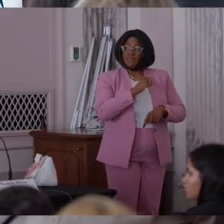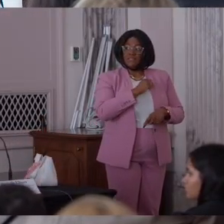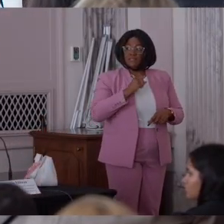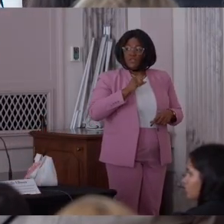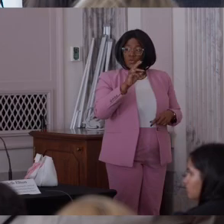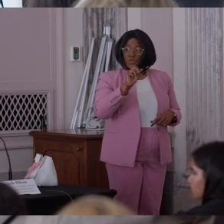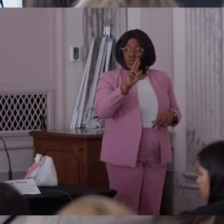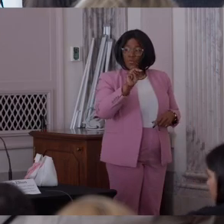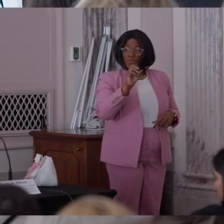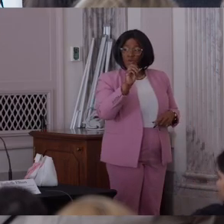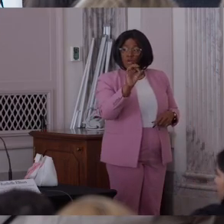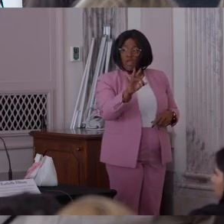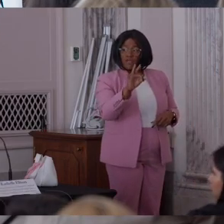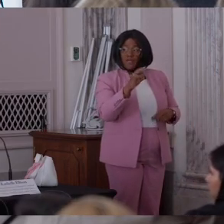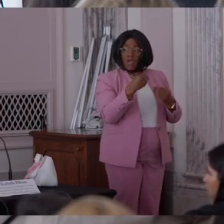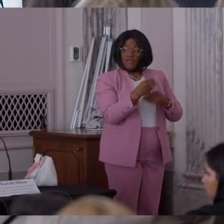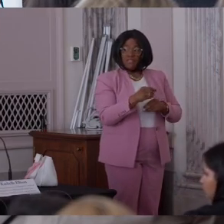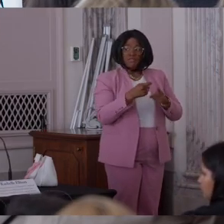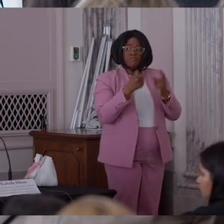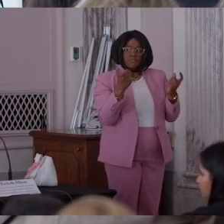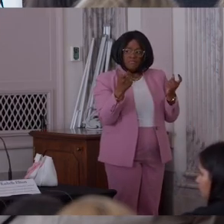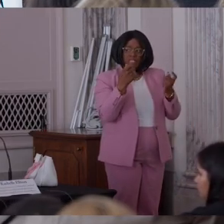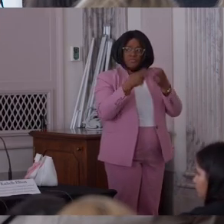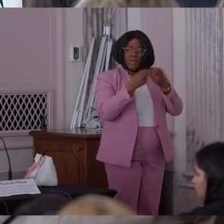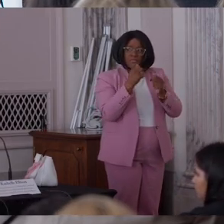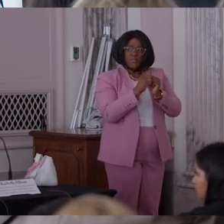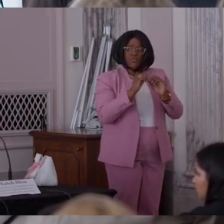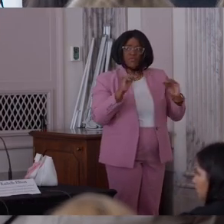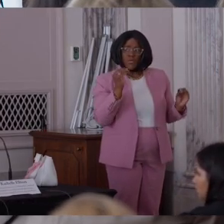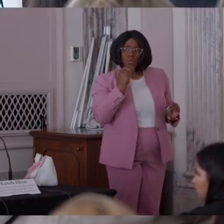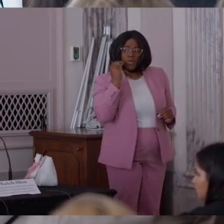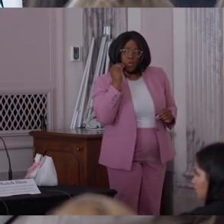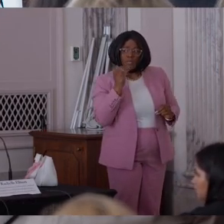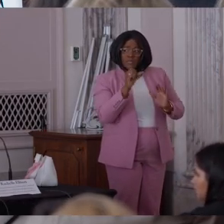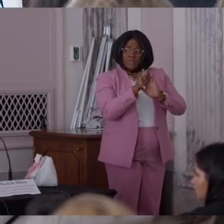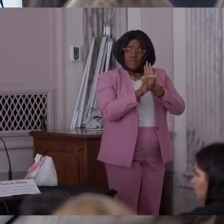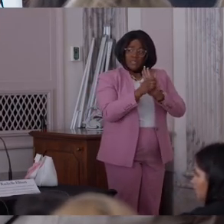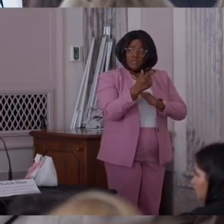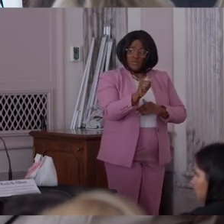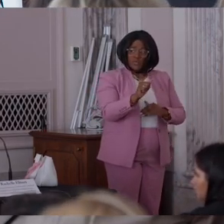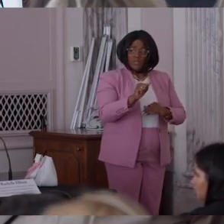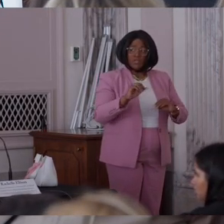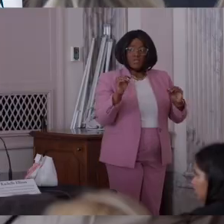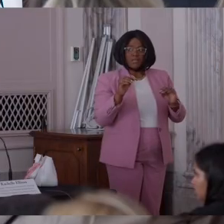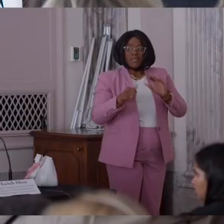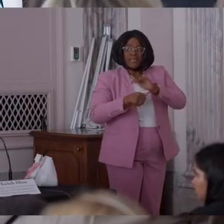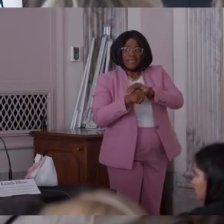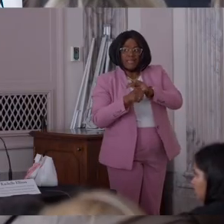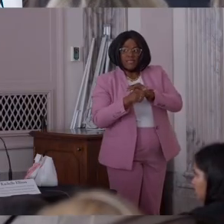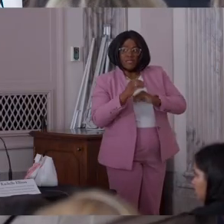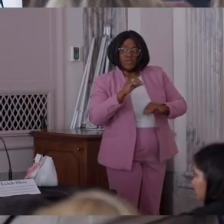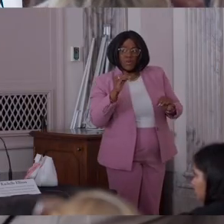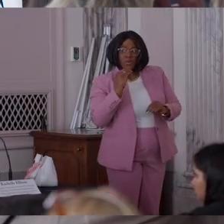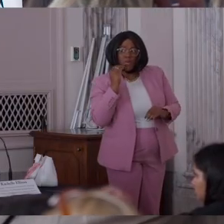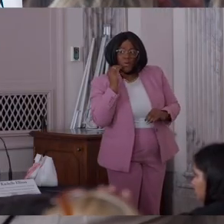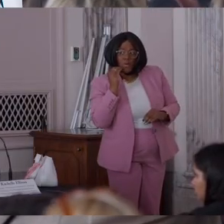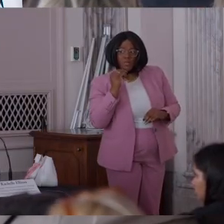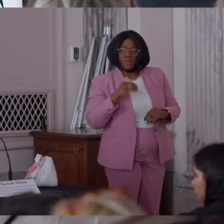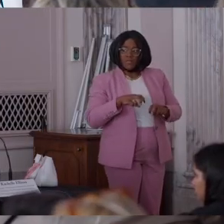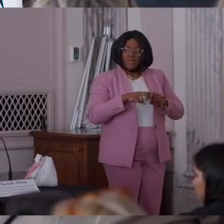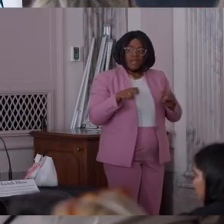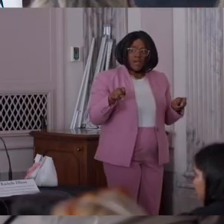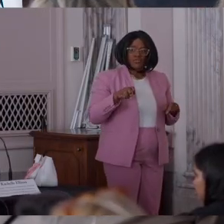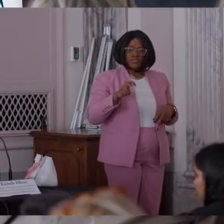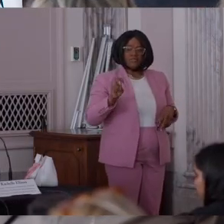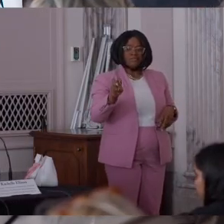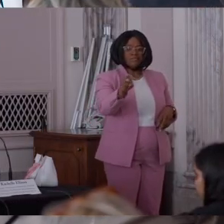call. And one of the biggest issues, I think, with homelessness in the state of Florida is hidden homelessness. So couch surfing,